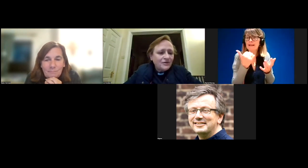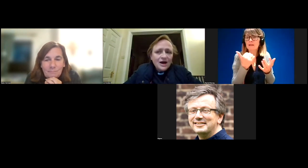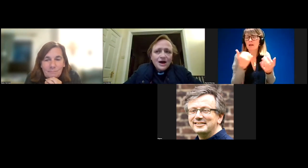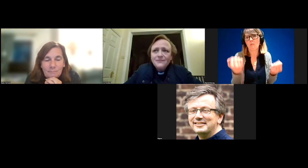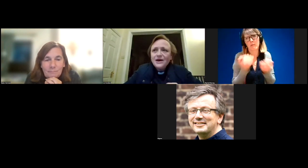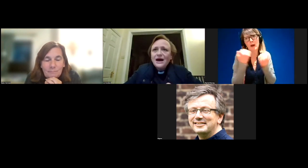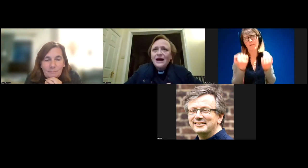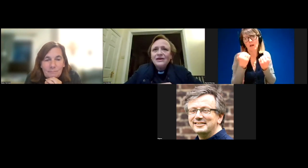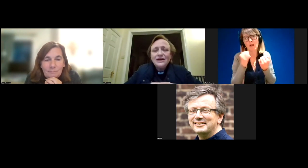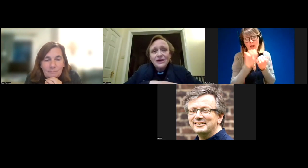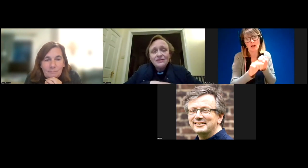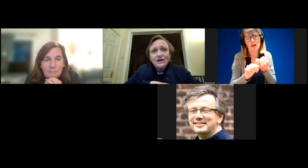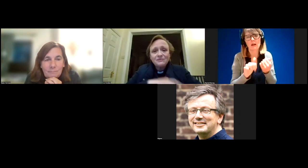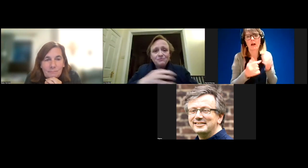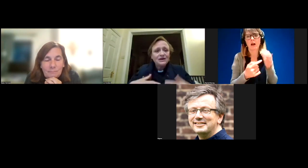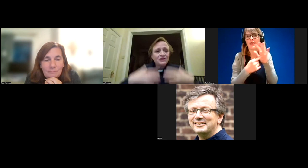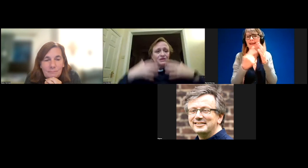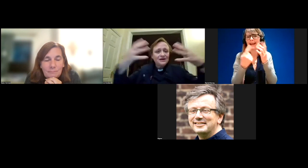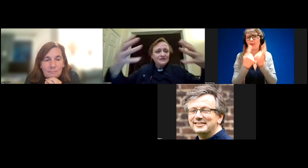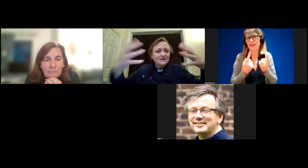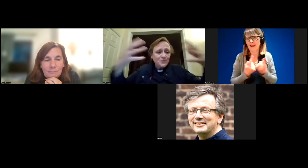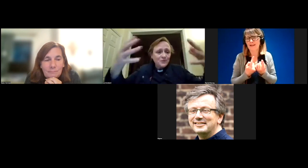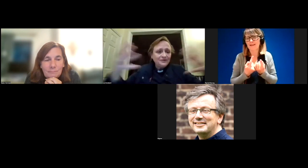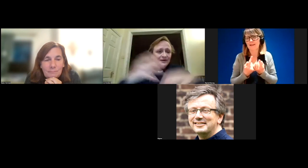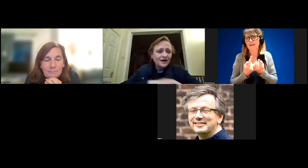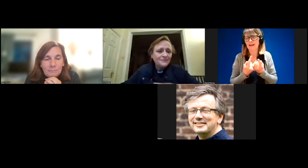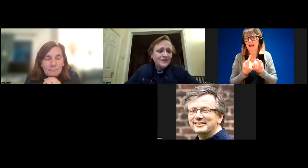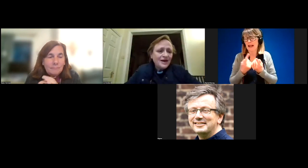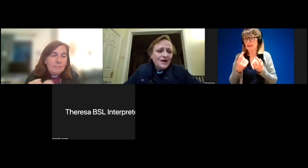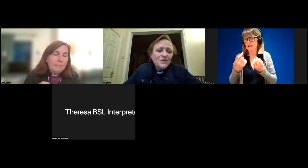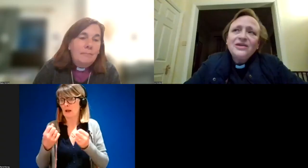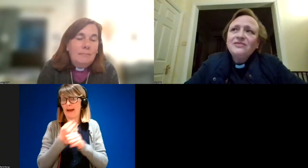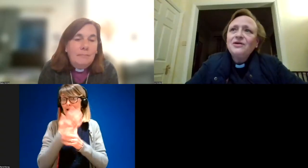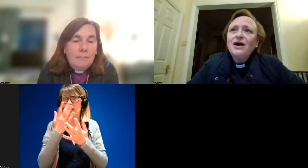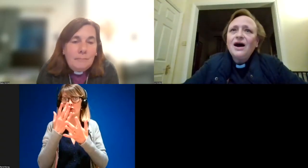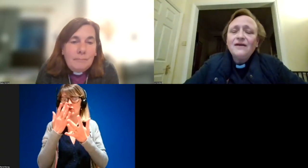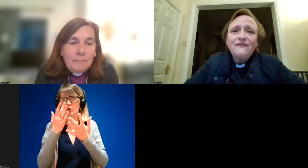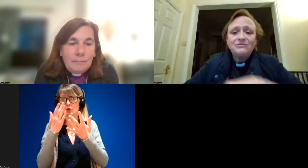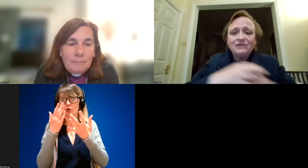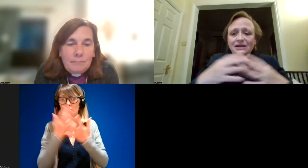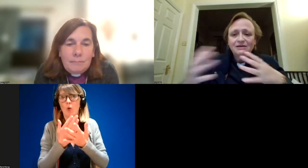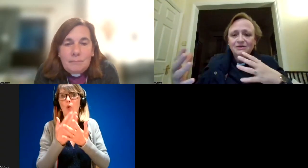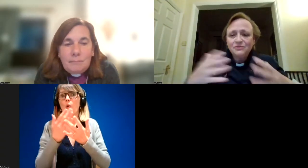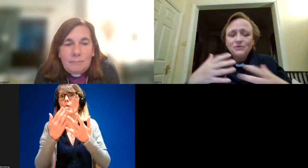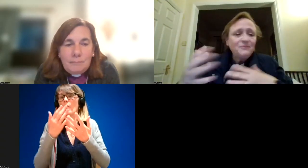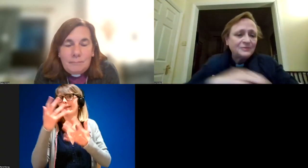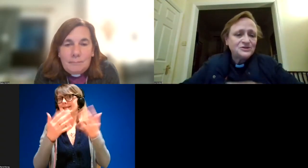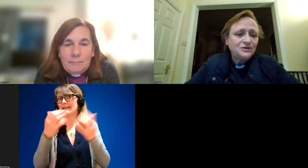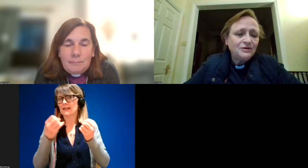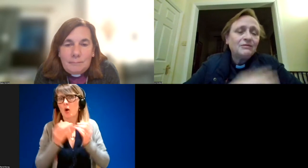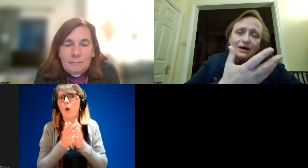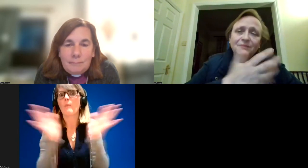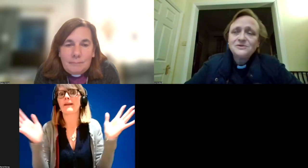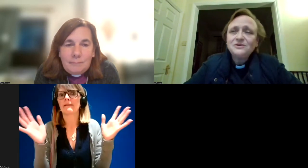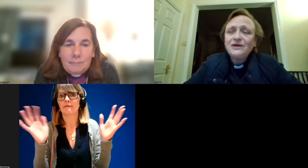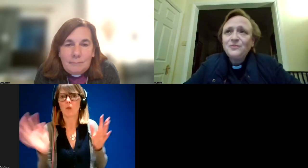powerful. And the key thing is bringing those into the open. One of the things that I have found really we've been able to do,